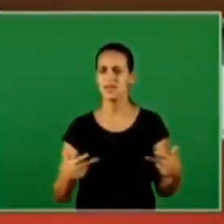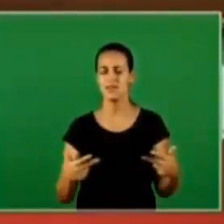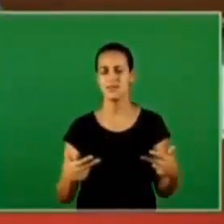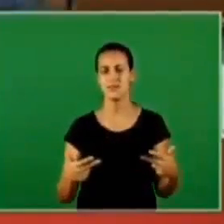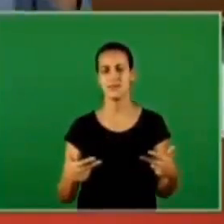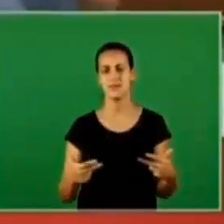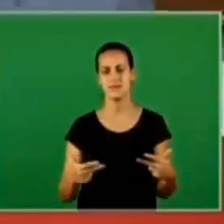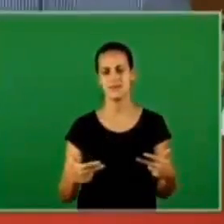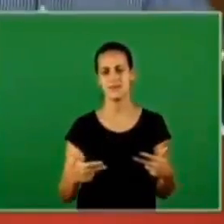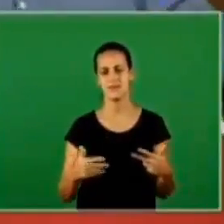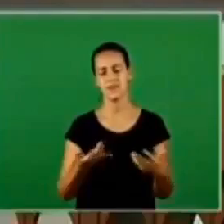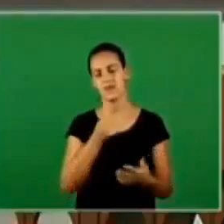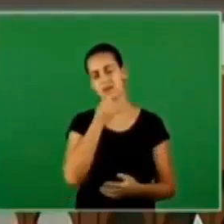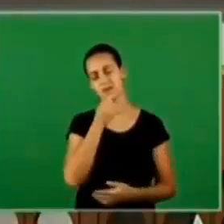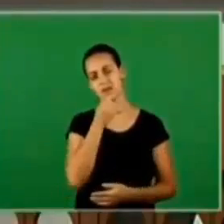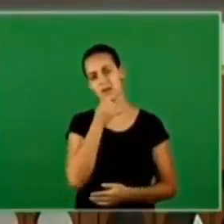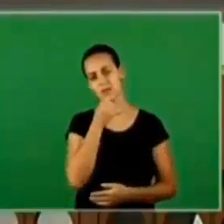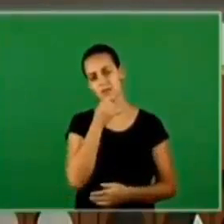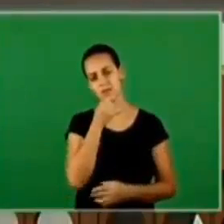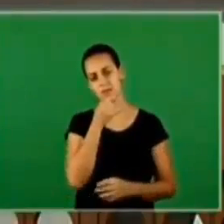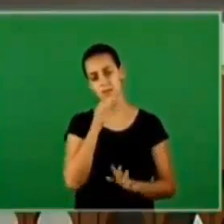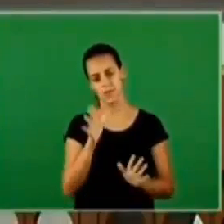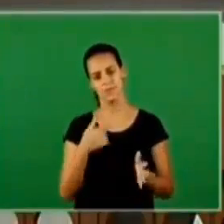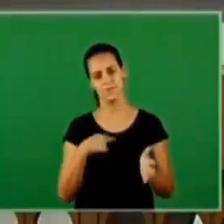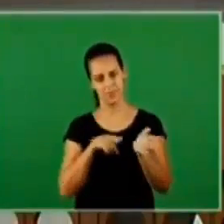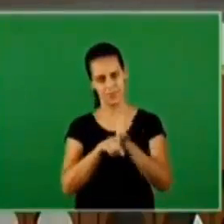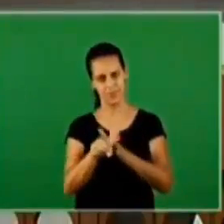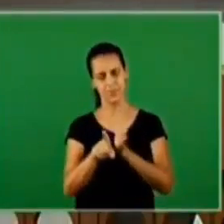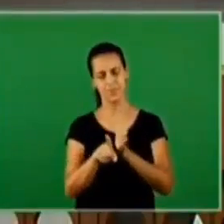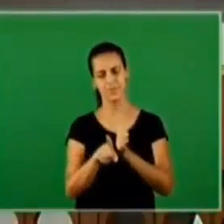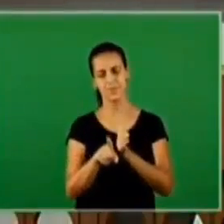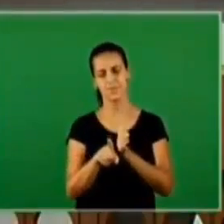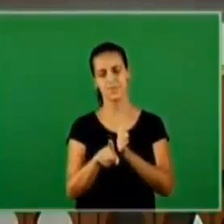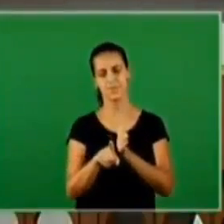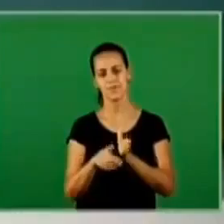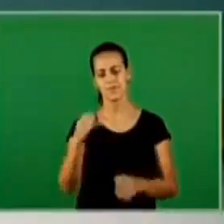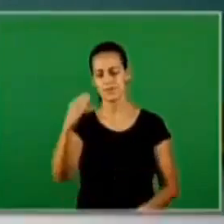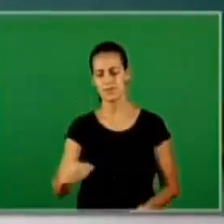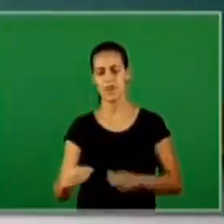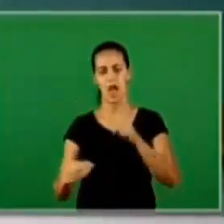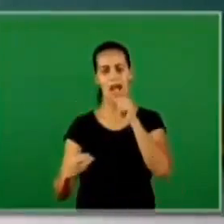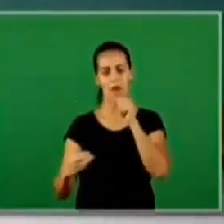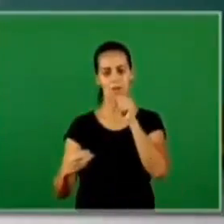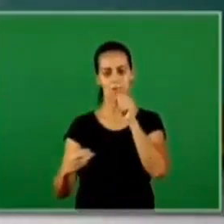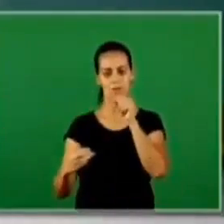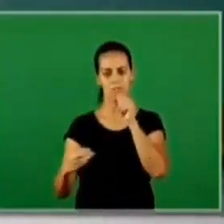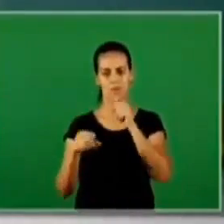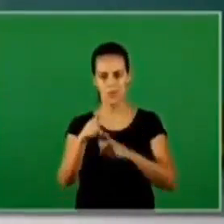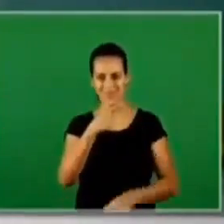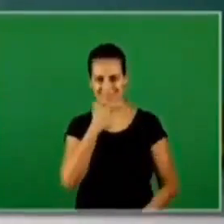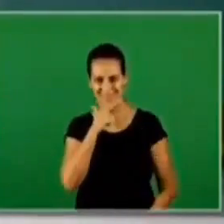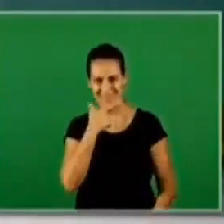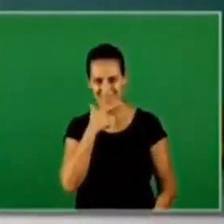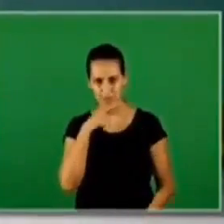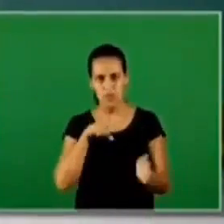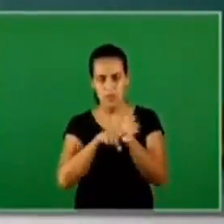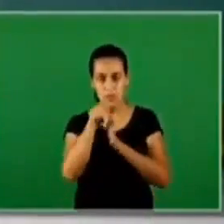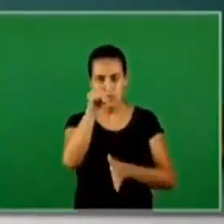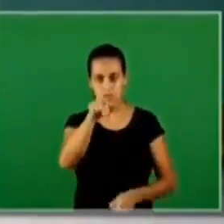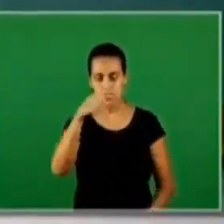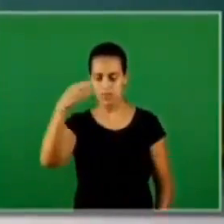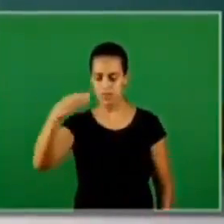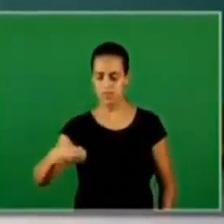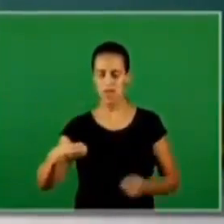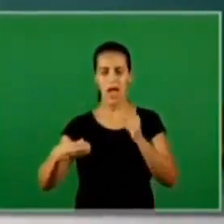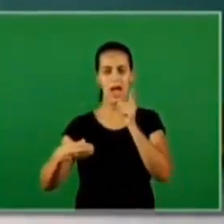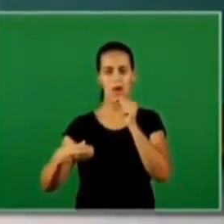matter. So, very well, so now let's go for the question. I'll put a glass of water here for you who are smiling